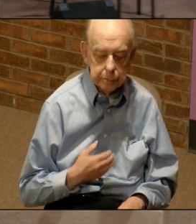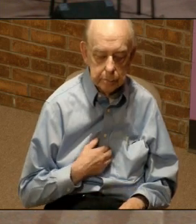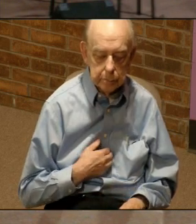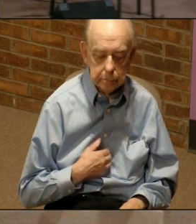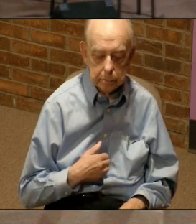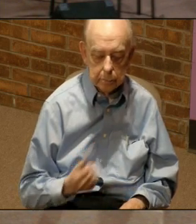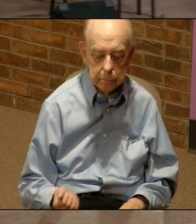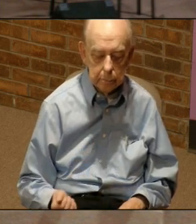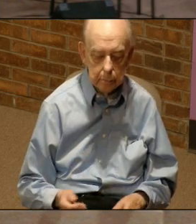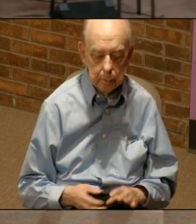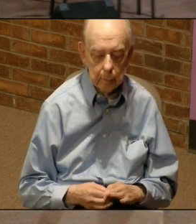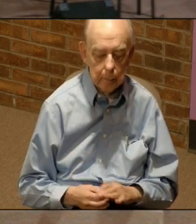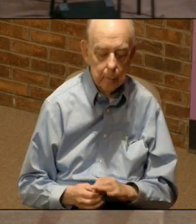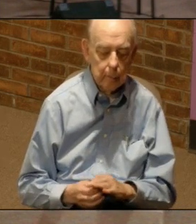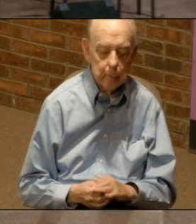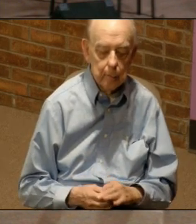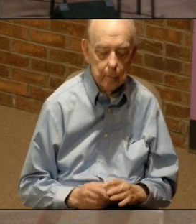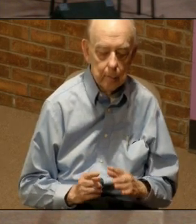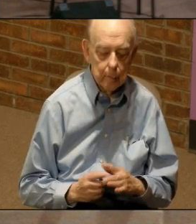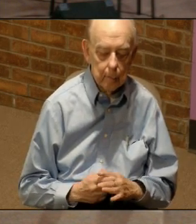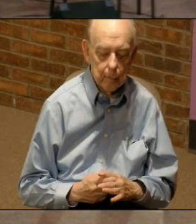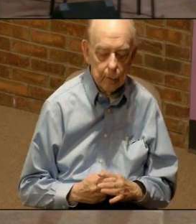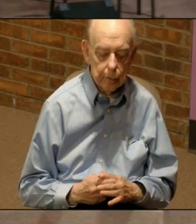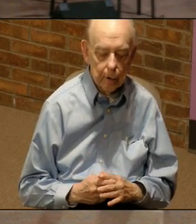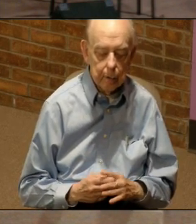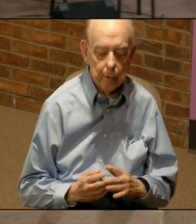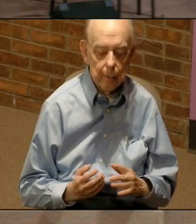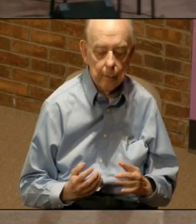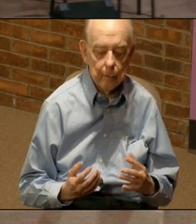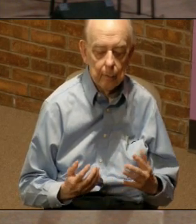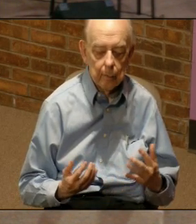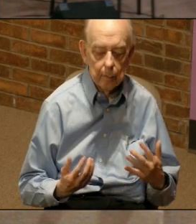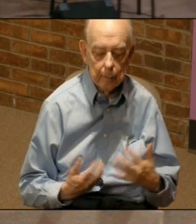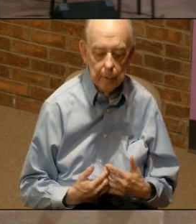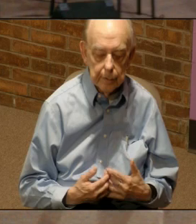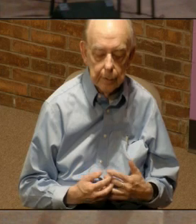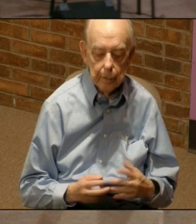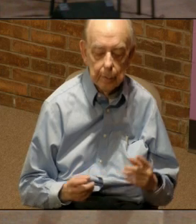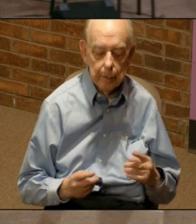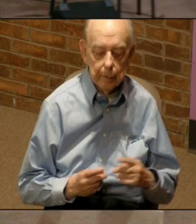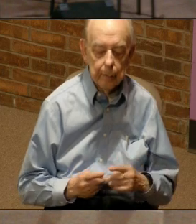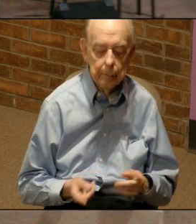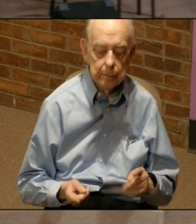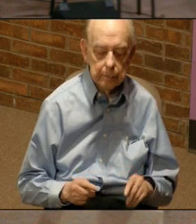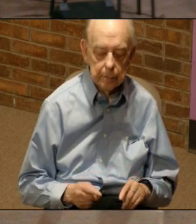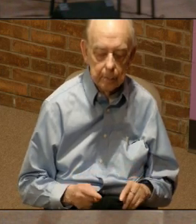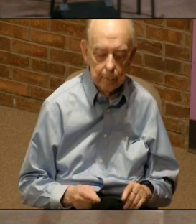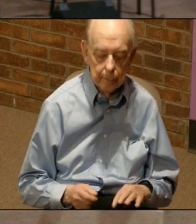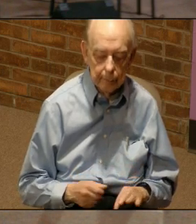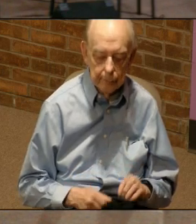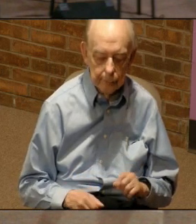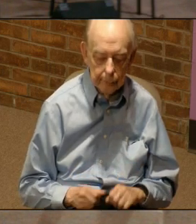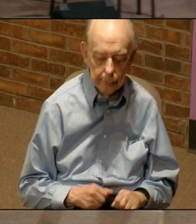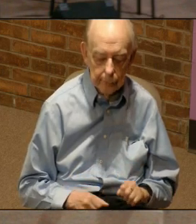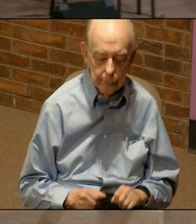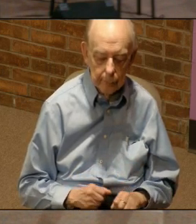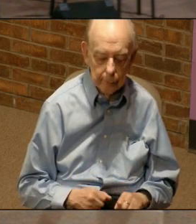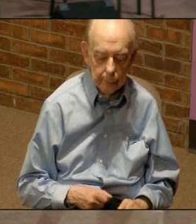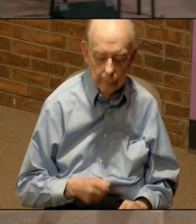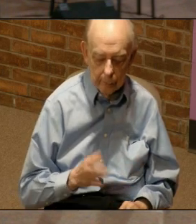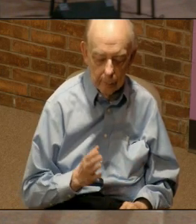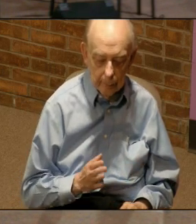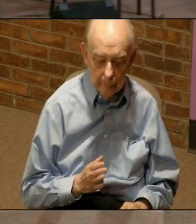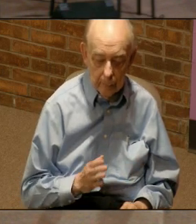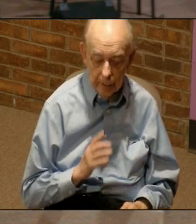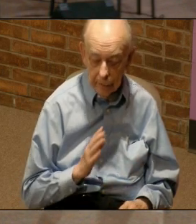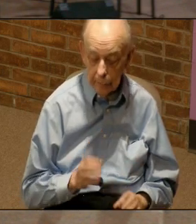other relationships will start falling into place. But when our relationship between us and God gets out